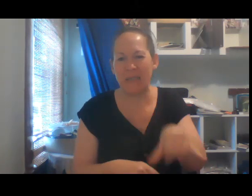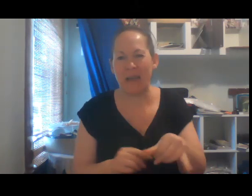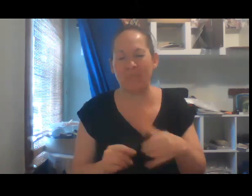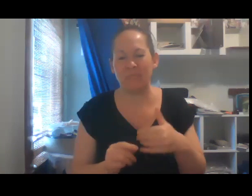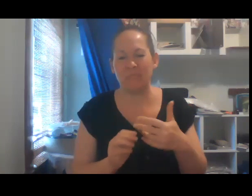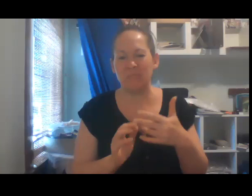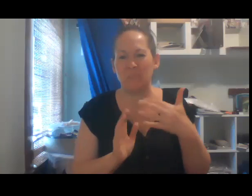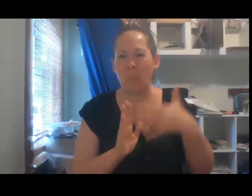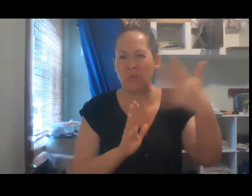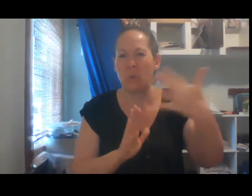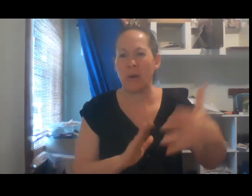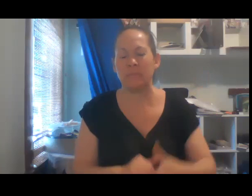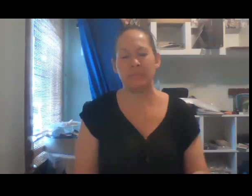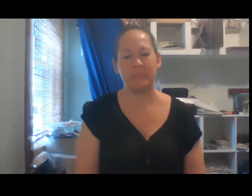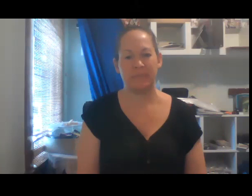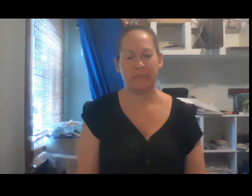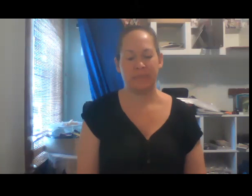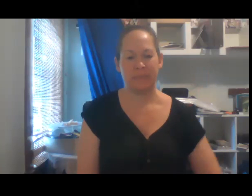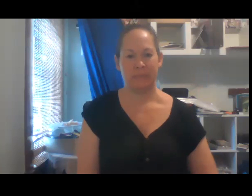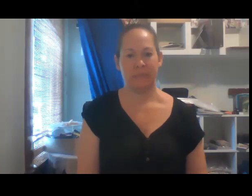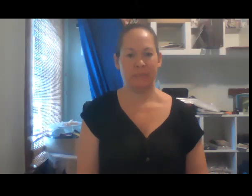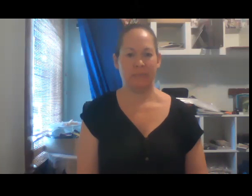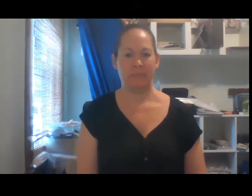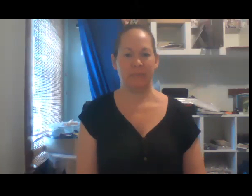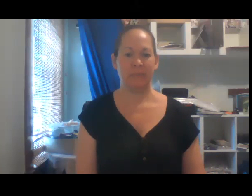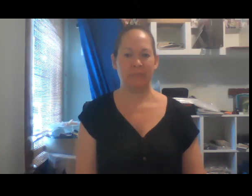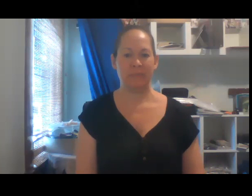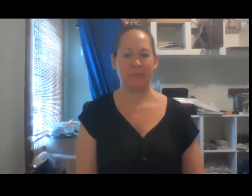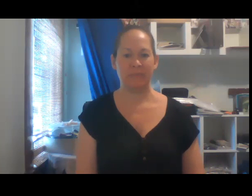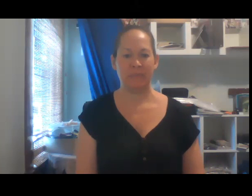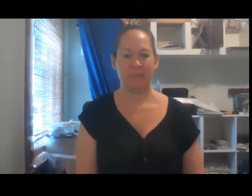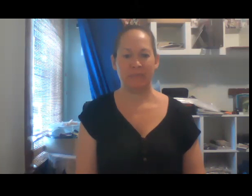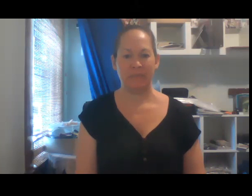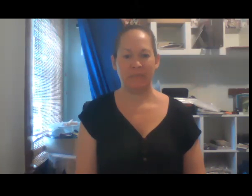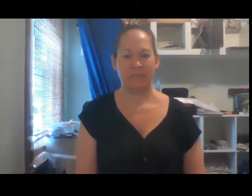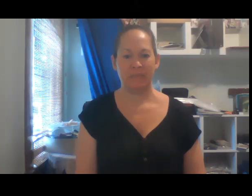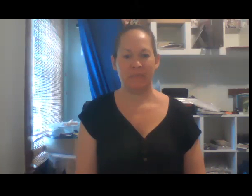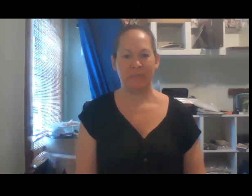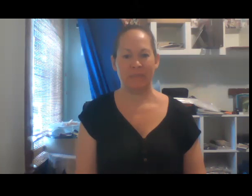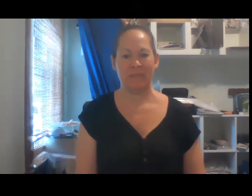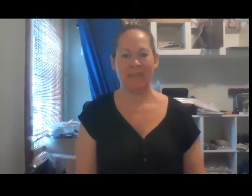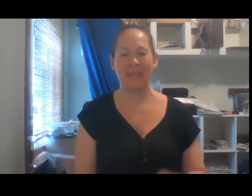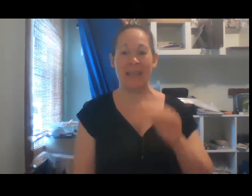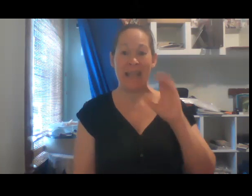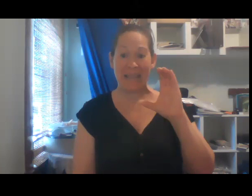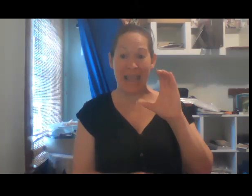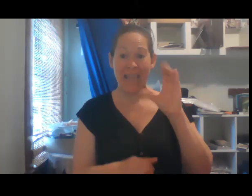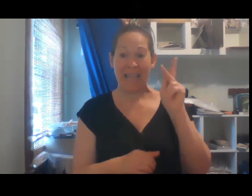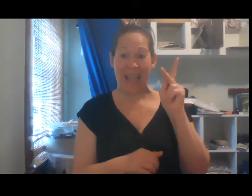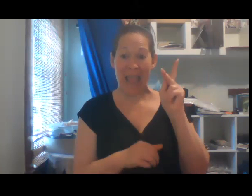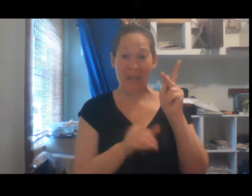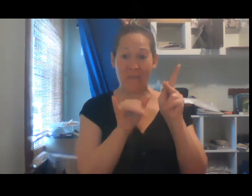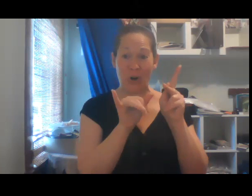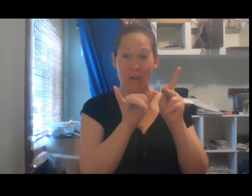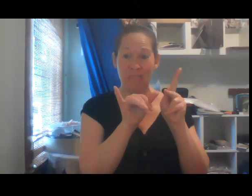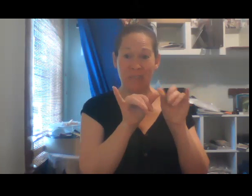Greek, and then it fell into English as a K. And so I'll go, I'll use K for constant, and people go, oh, you can't spell. It's like, yeah, I do maths,